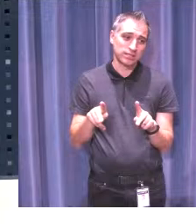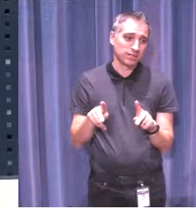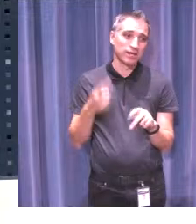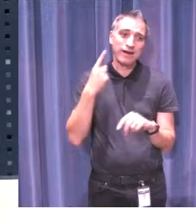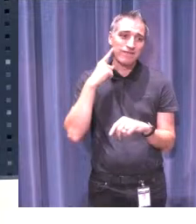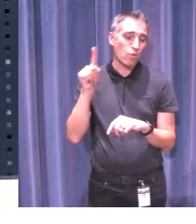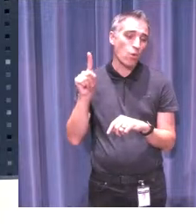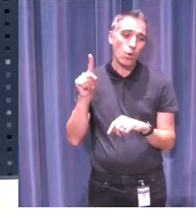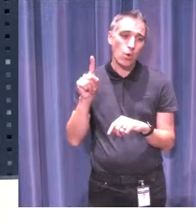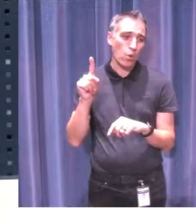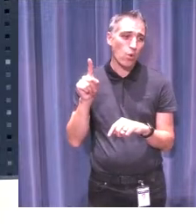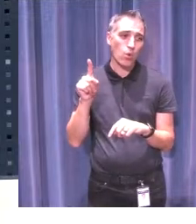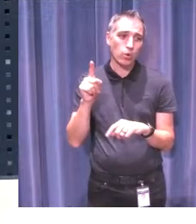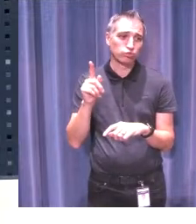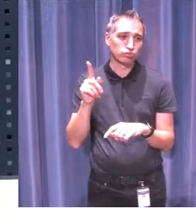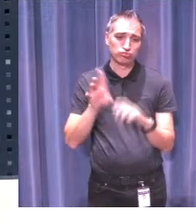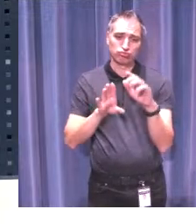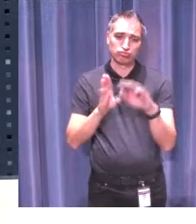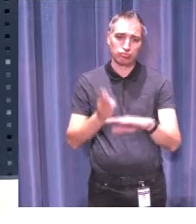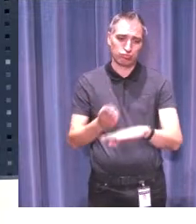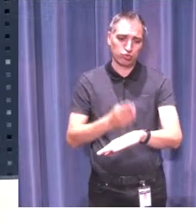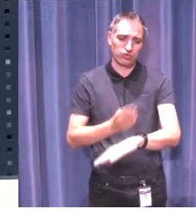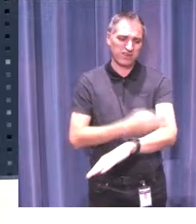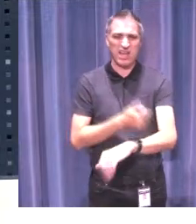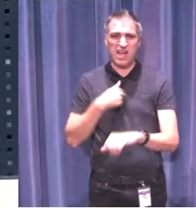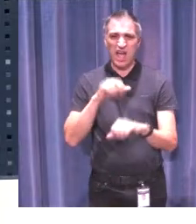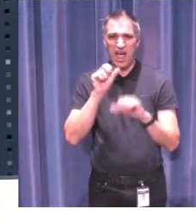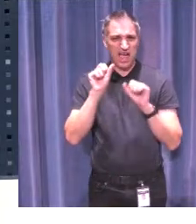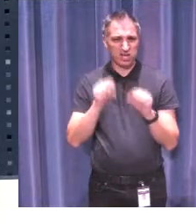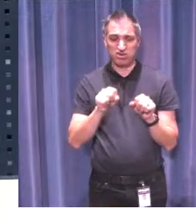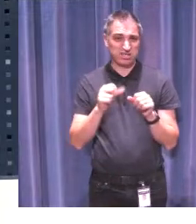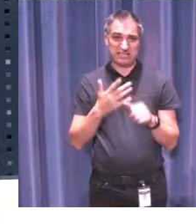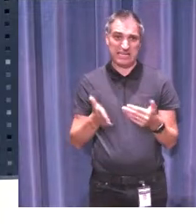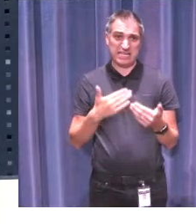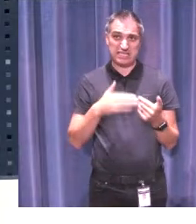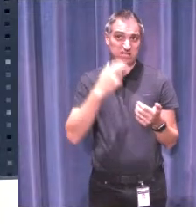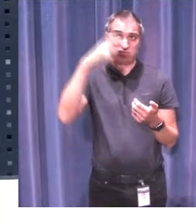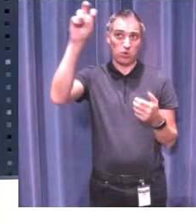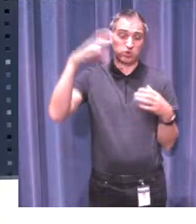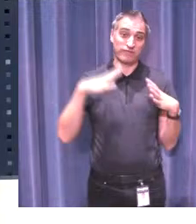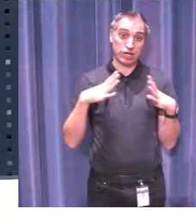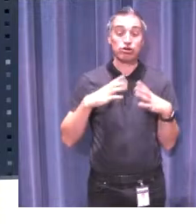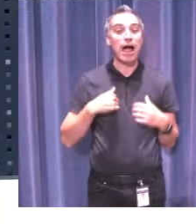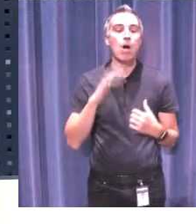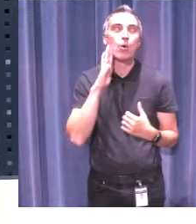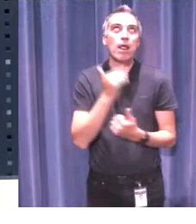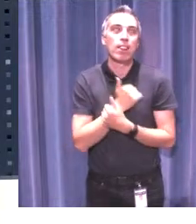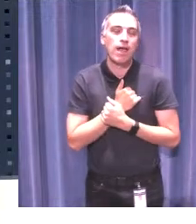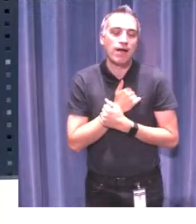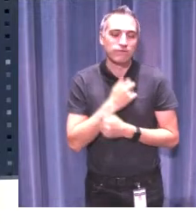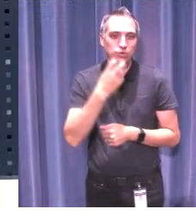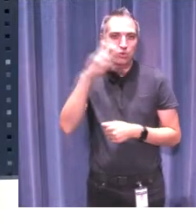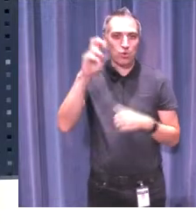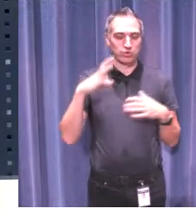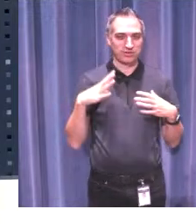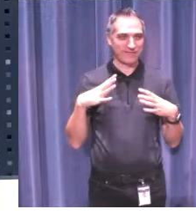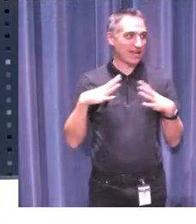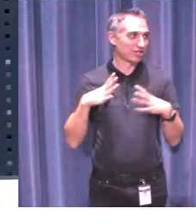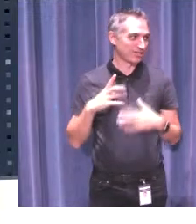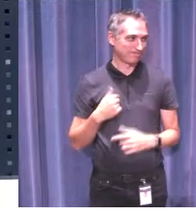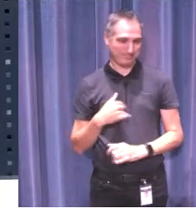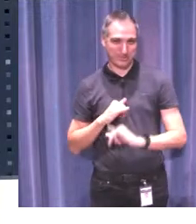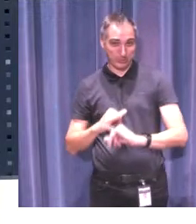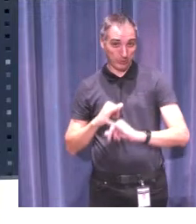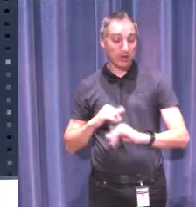to make some improvements there. I could easily be on vacation. I would love to be on vacation. But